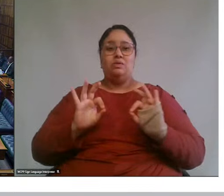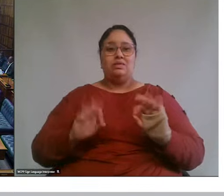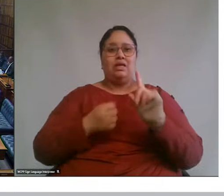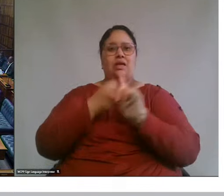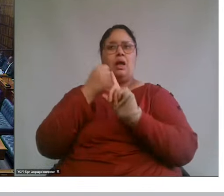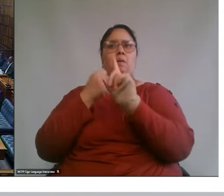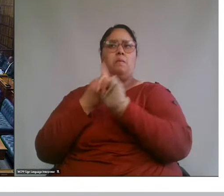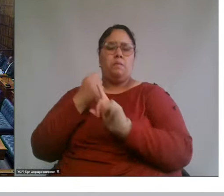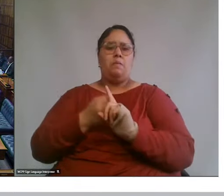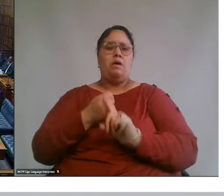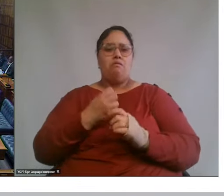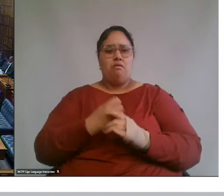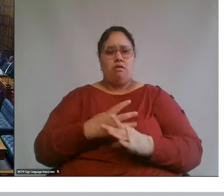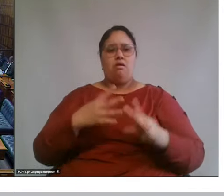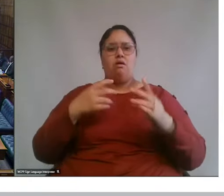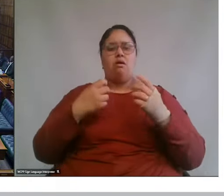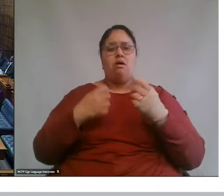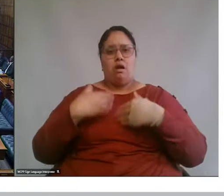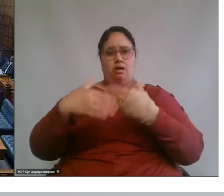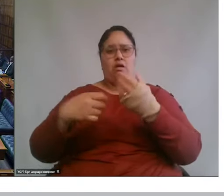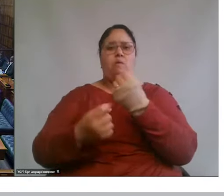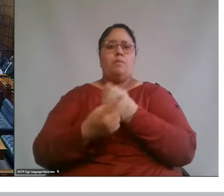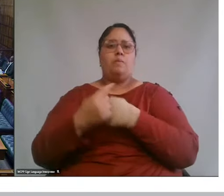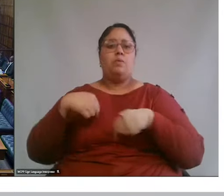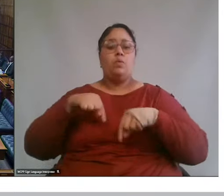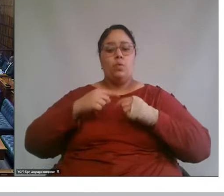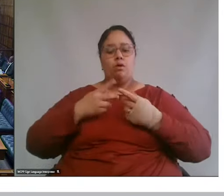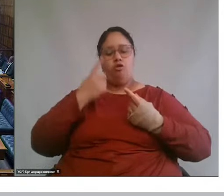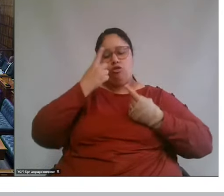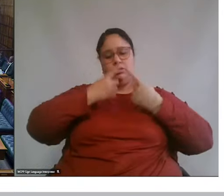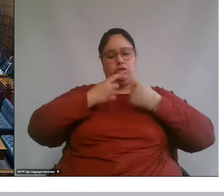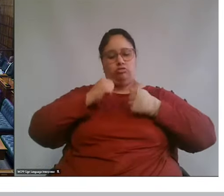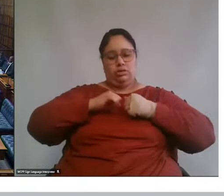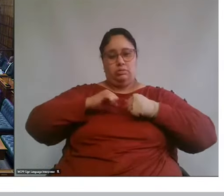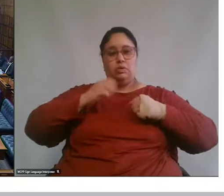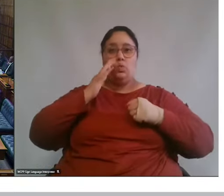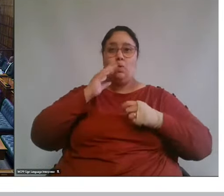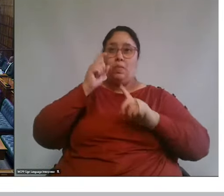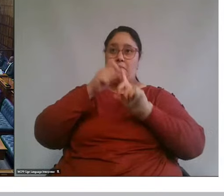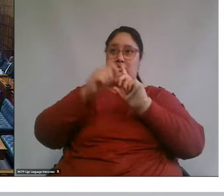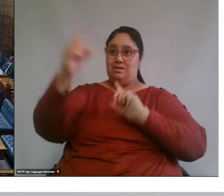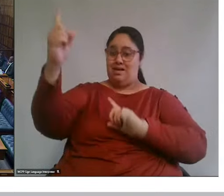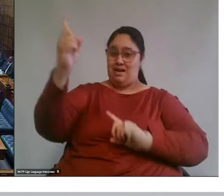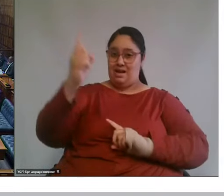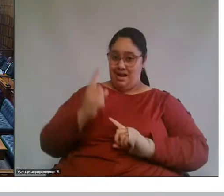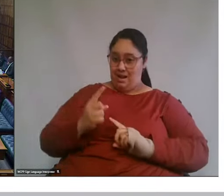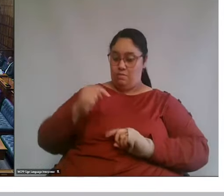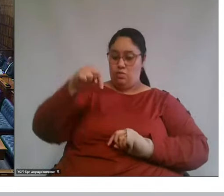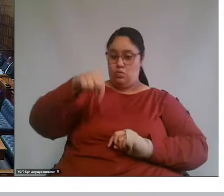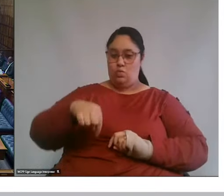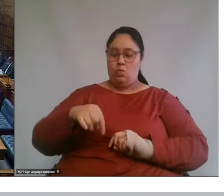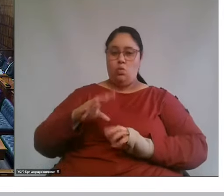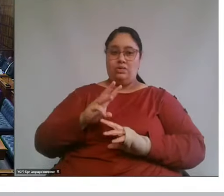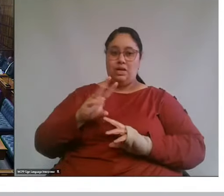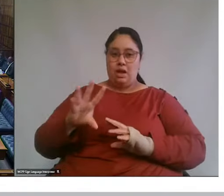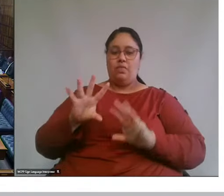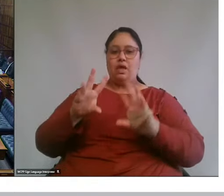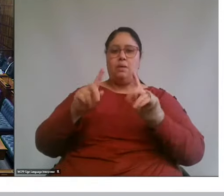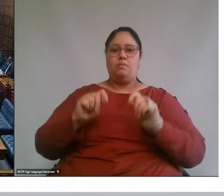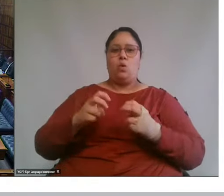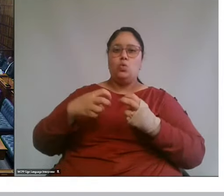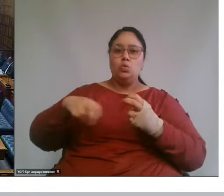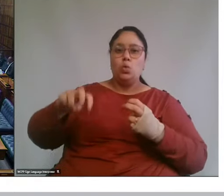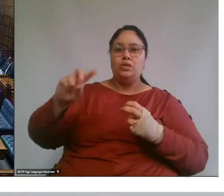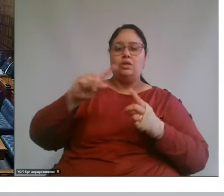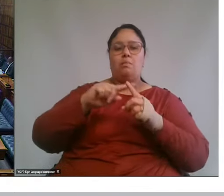happening but we are in the consideration space once the tourist actually arrives in the Western Cape then Cape Town tourism and the